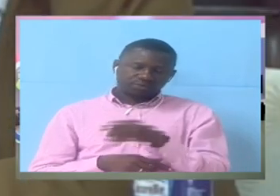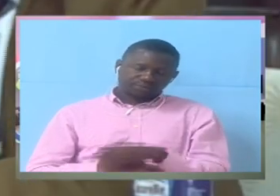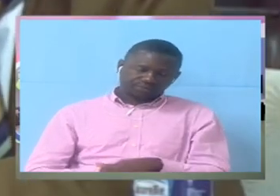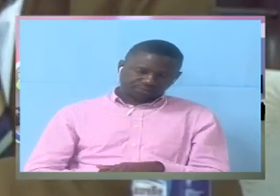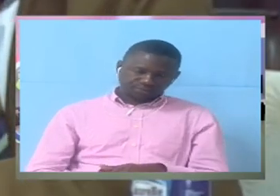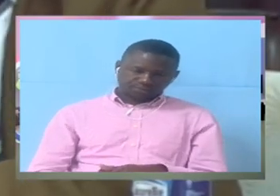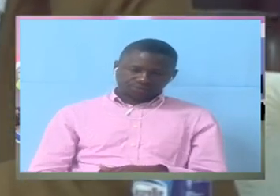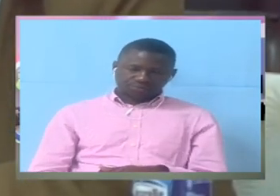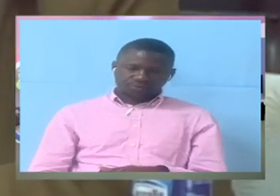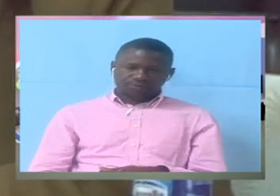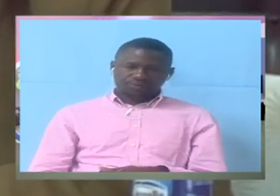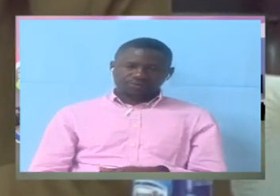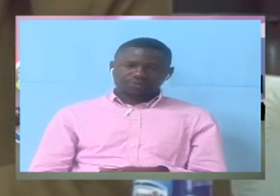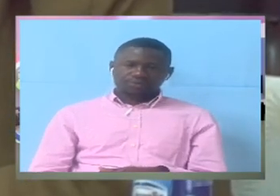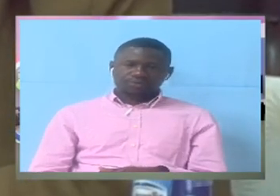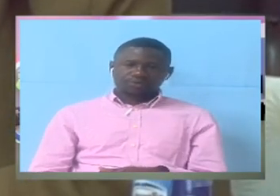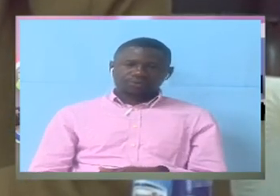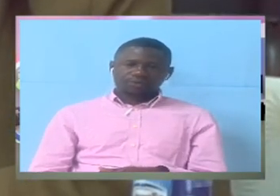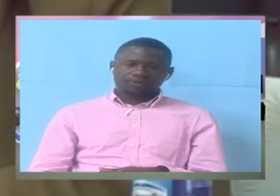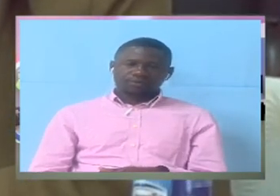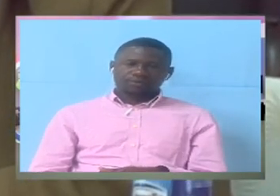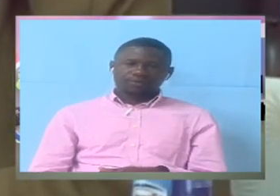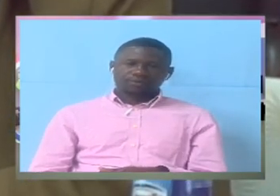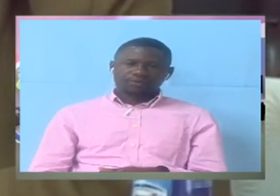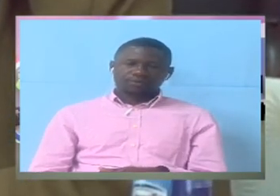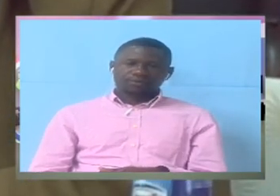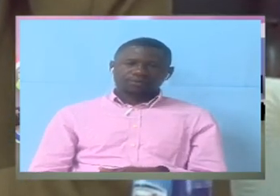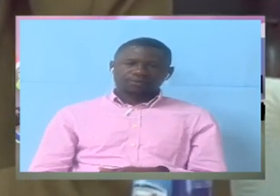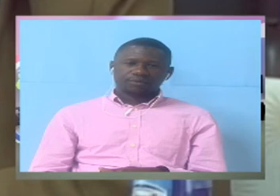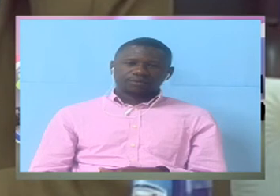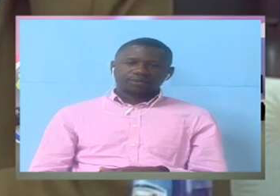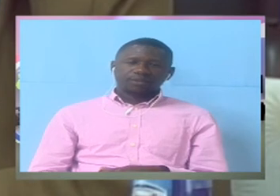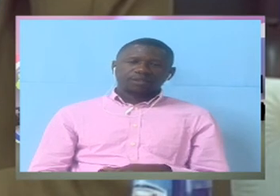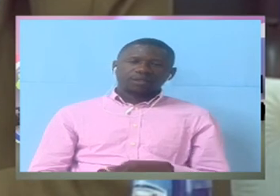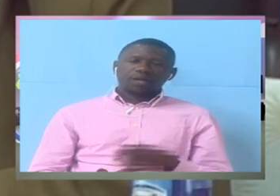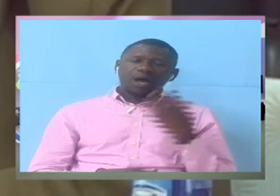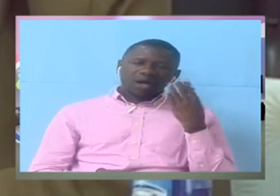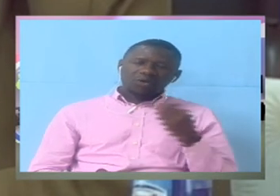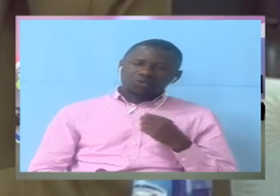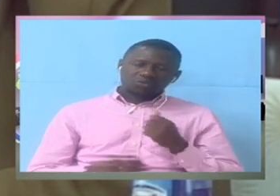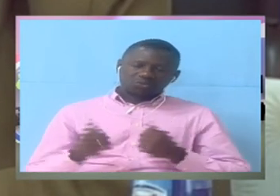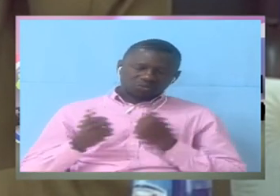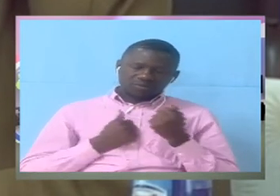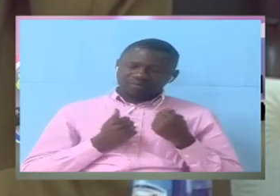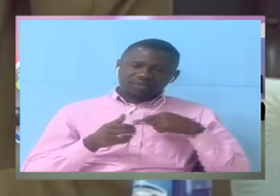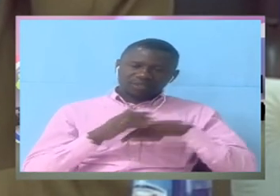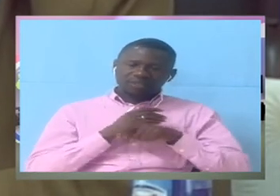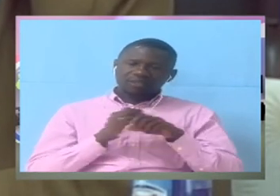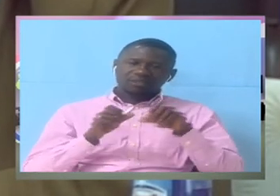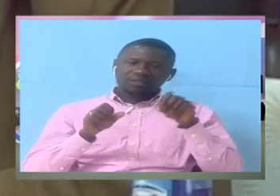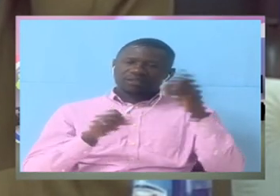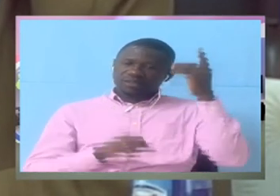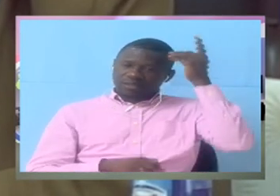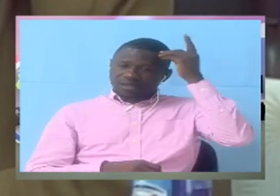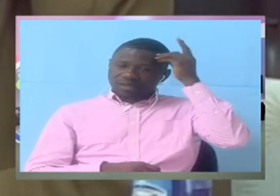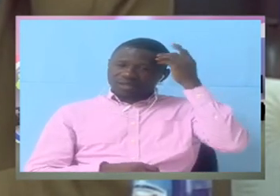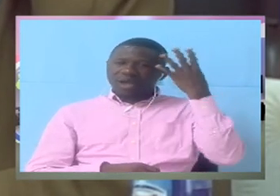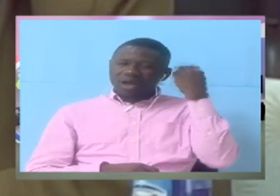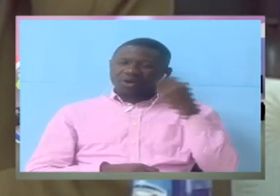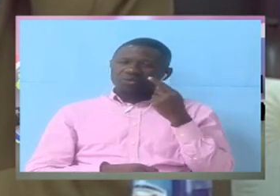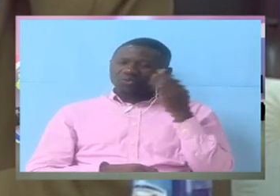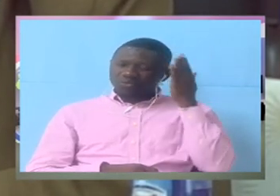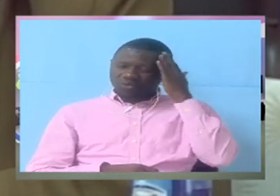sutumal. The spy that you encountered in the car, how did you know that she was a